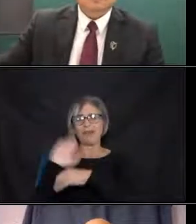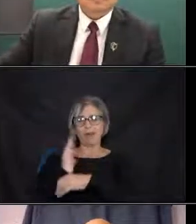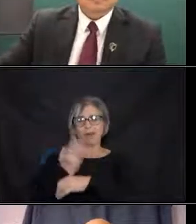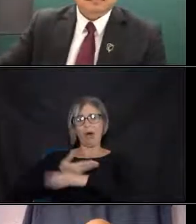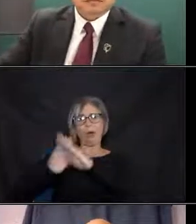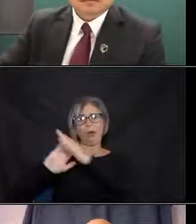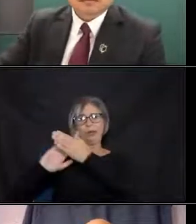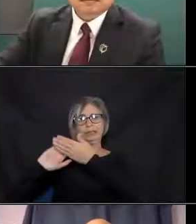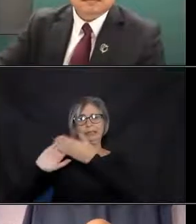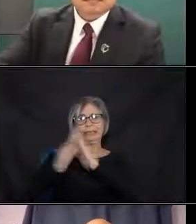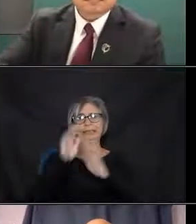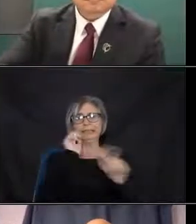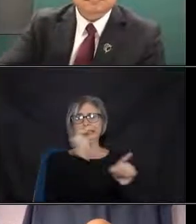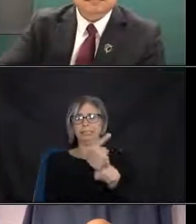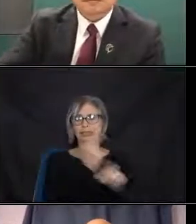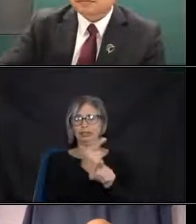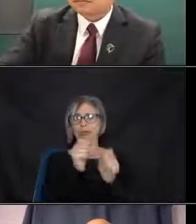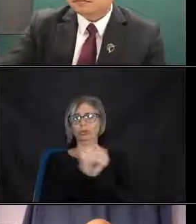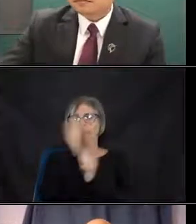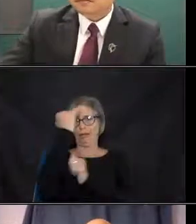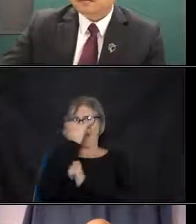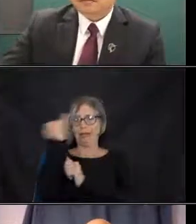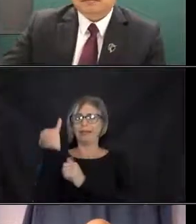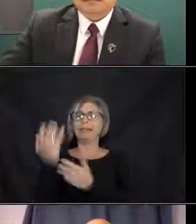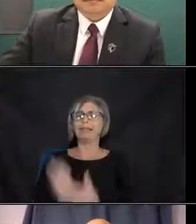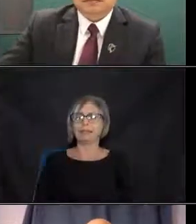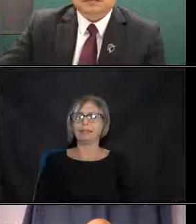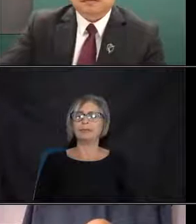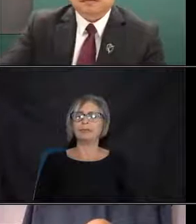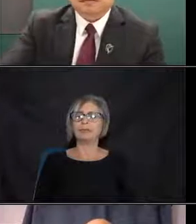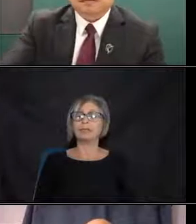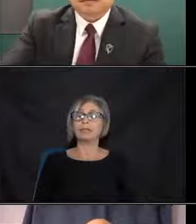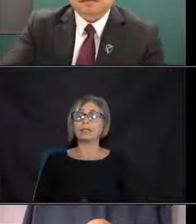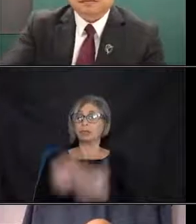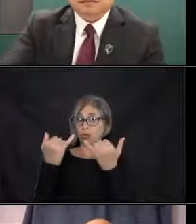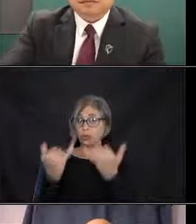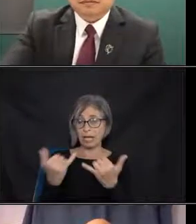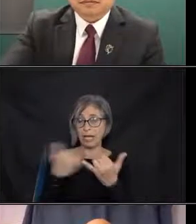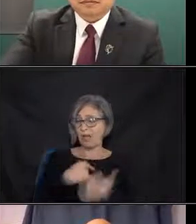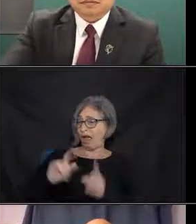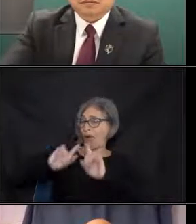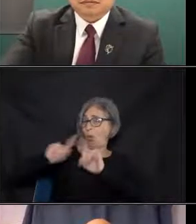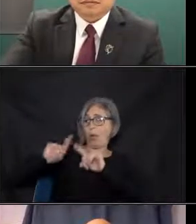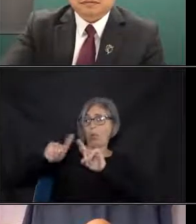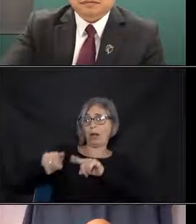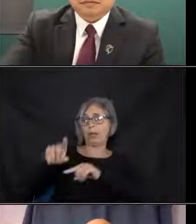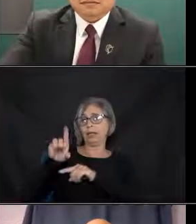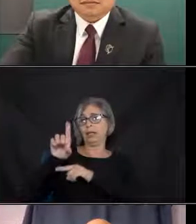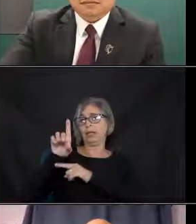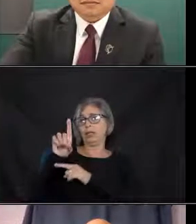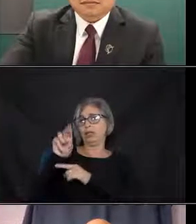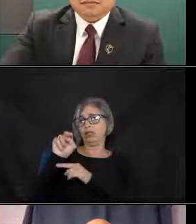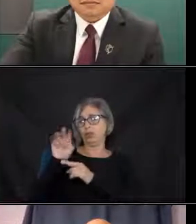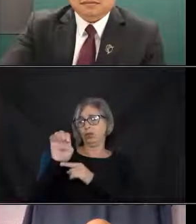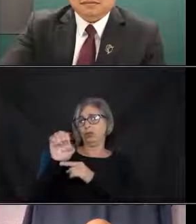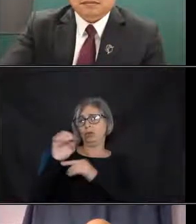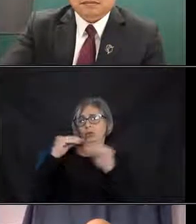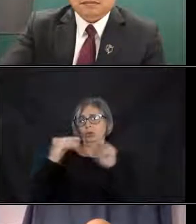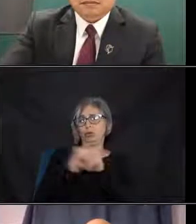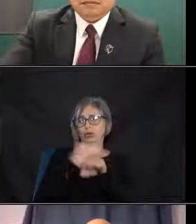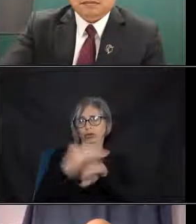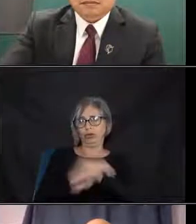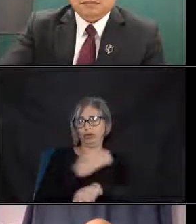city relationship with Farindola, Italy. And as of today, I went to the dune restoration, worked with